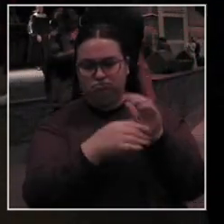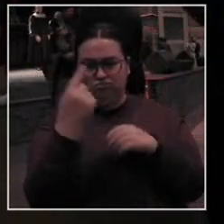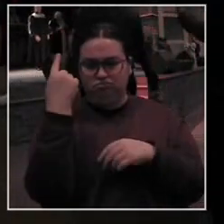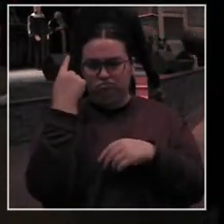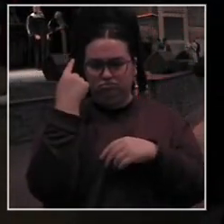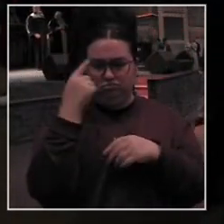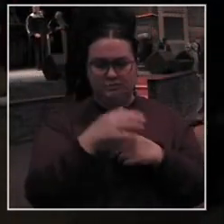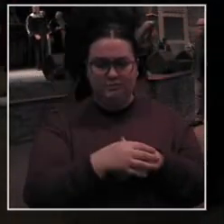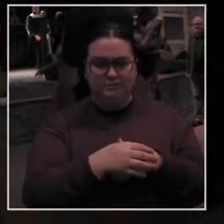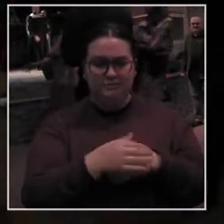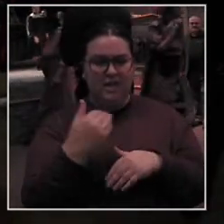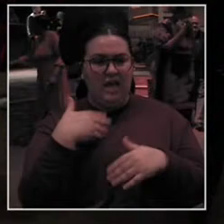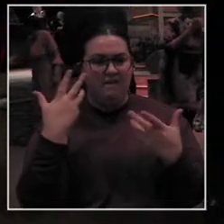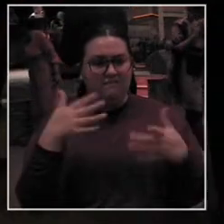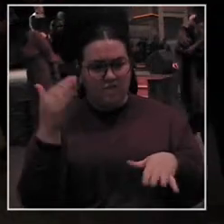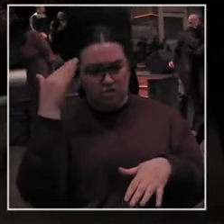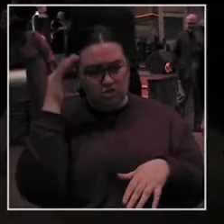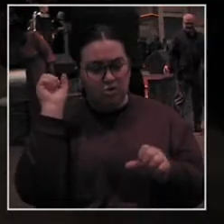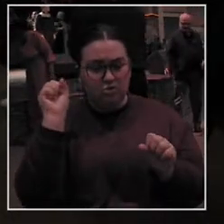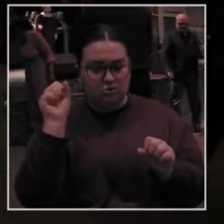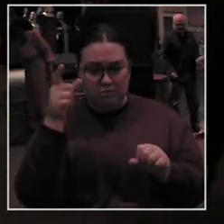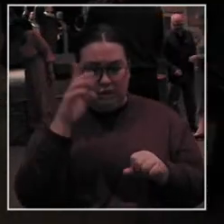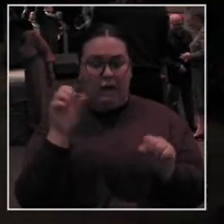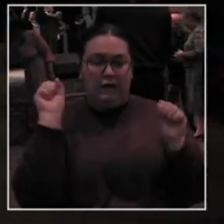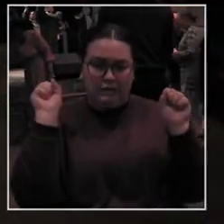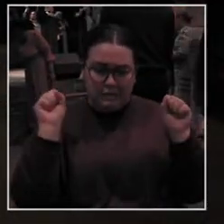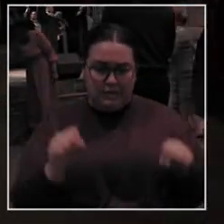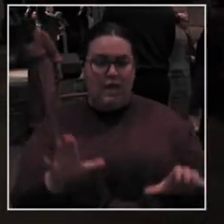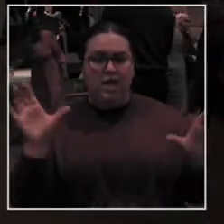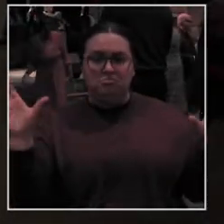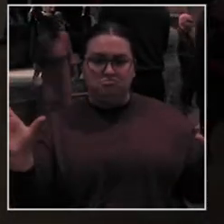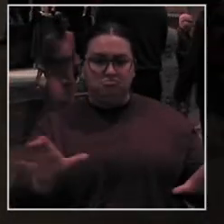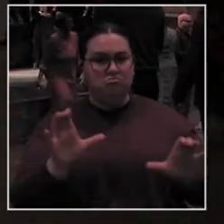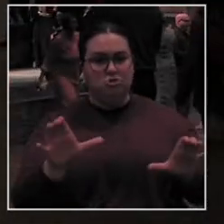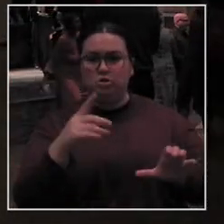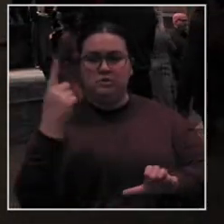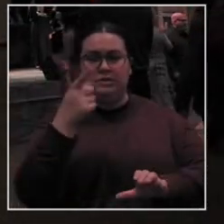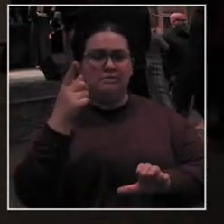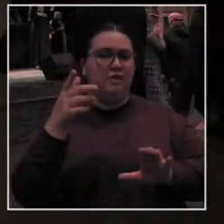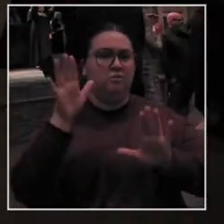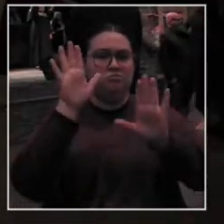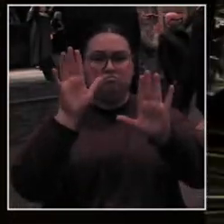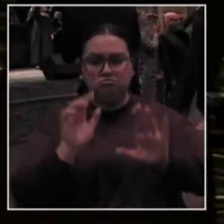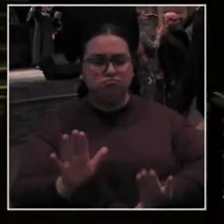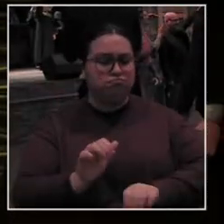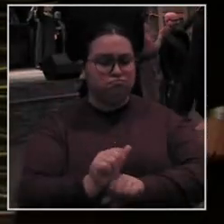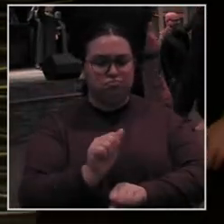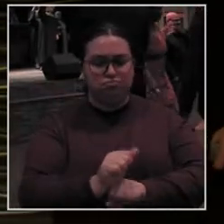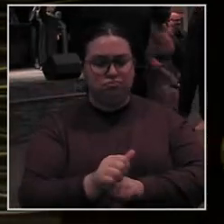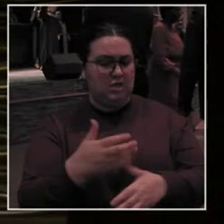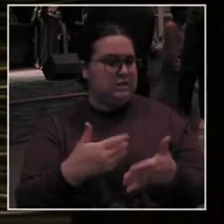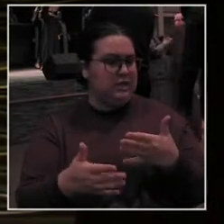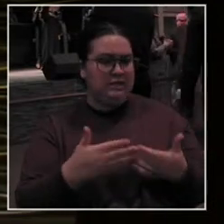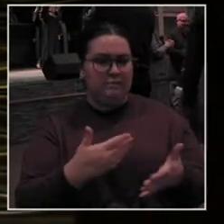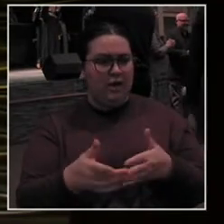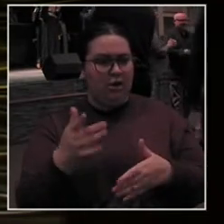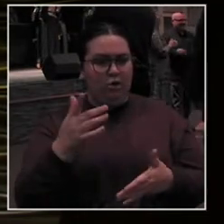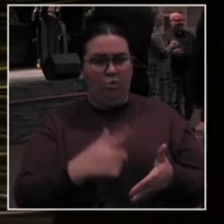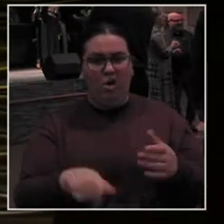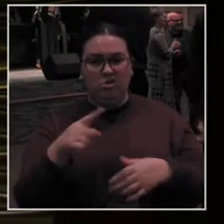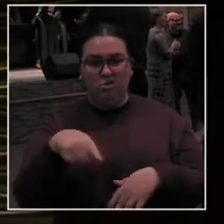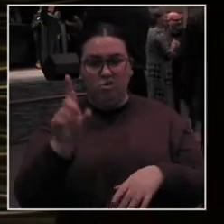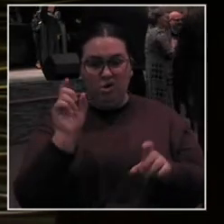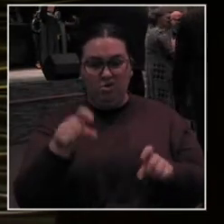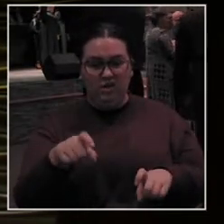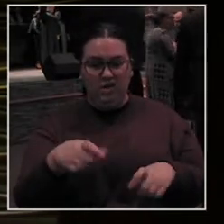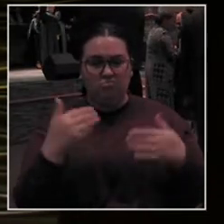I know God is willing and ready to do something at the sanctuary this morning. Whatever you have need of, pray together,